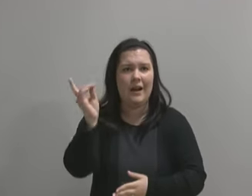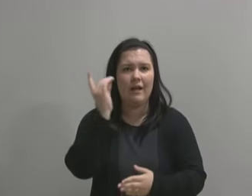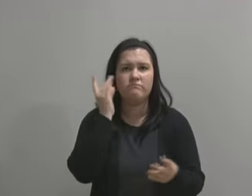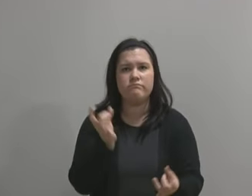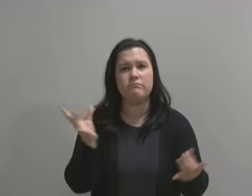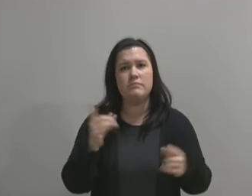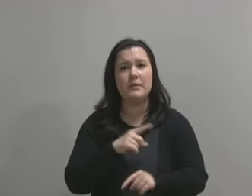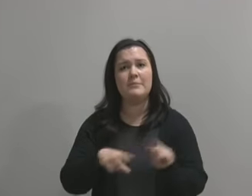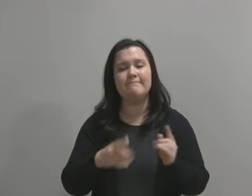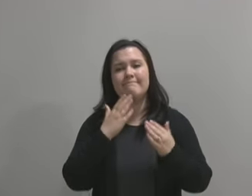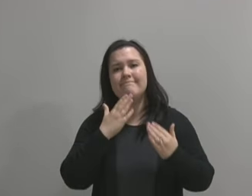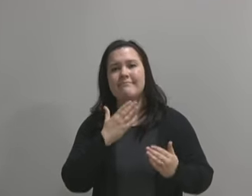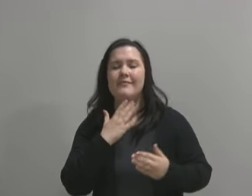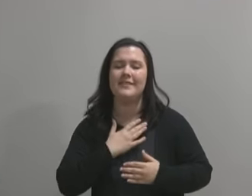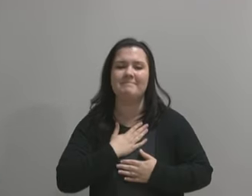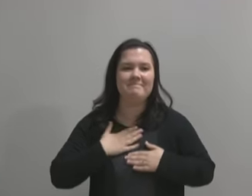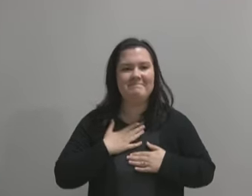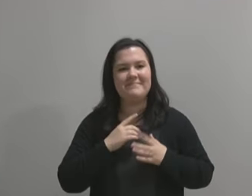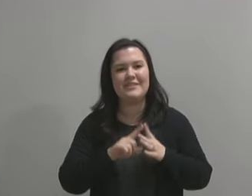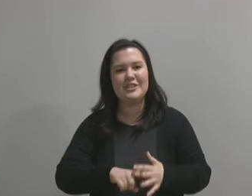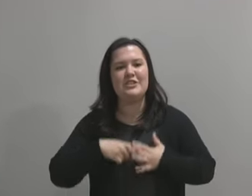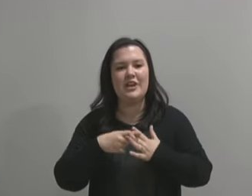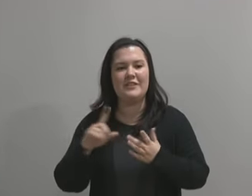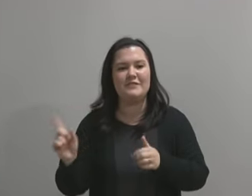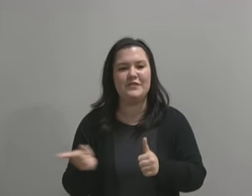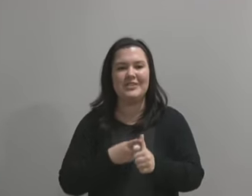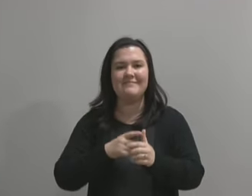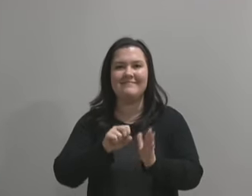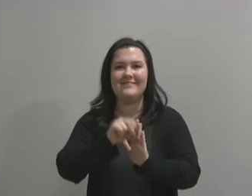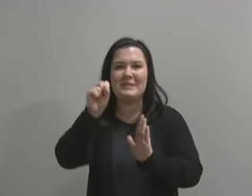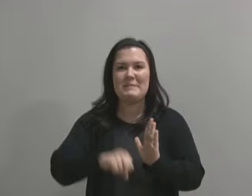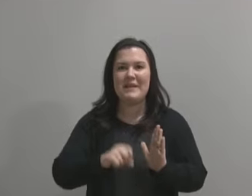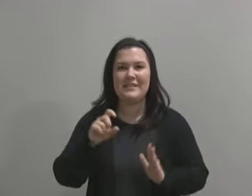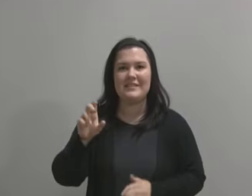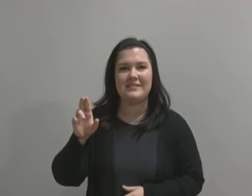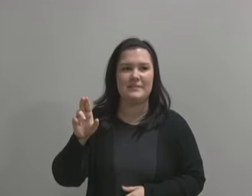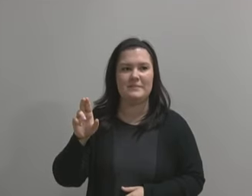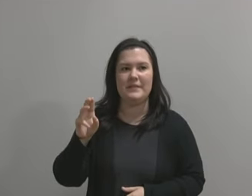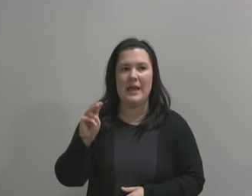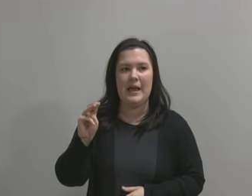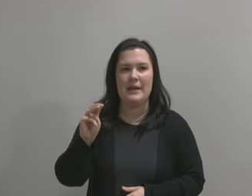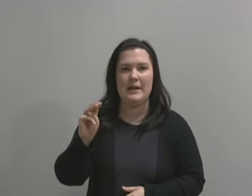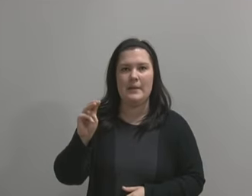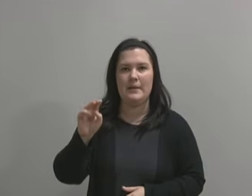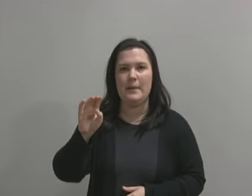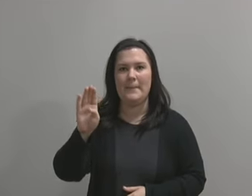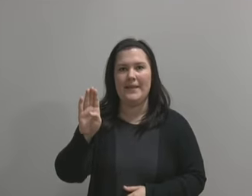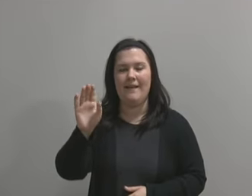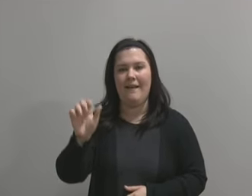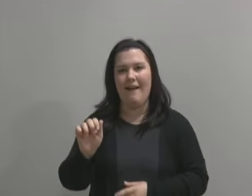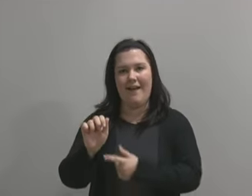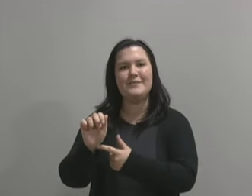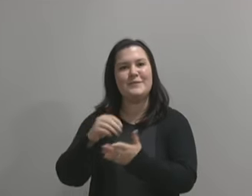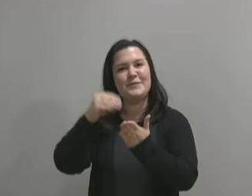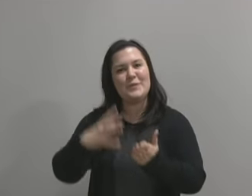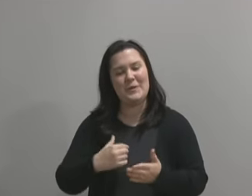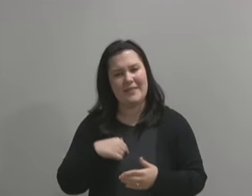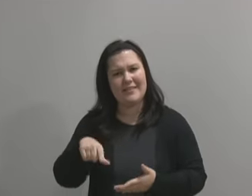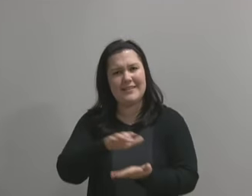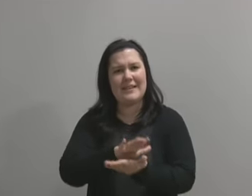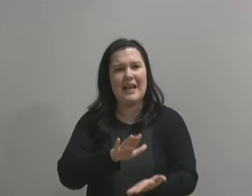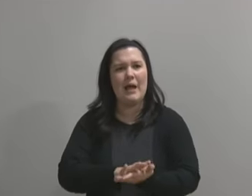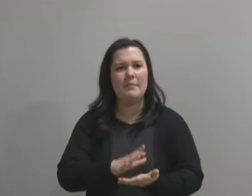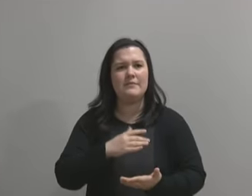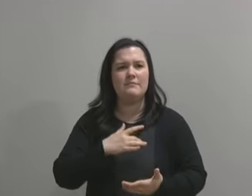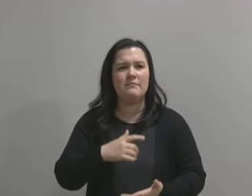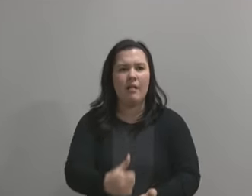thankfully, I was starting my first semester at UTD as a cohort MBA student, and this campus gave me a sense of belonging